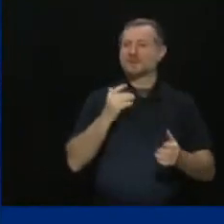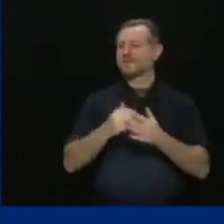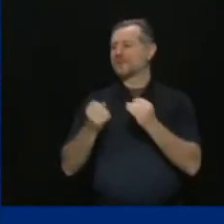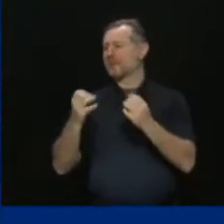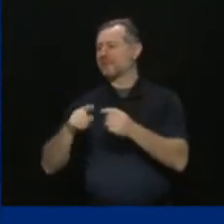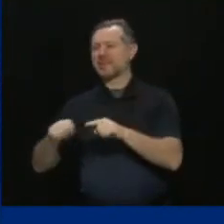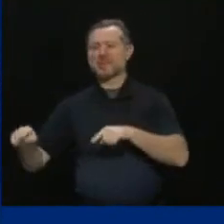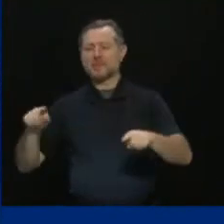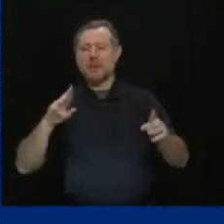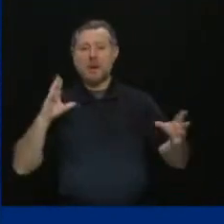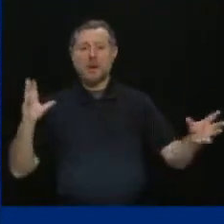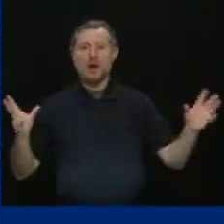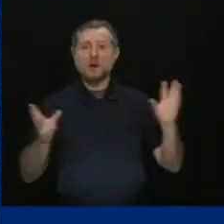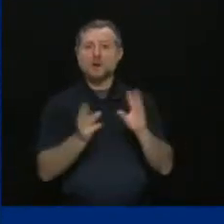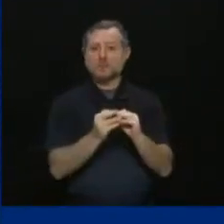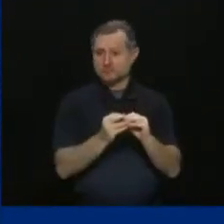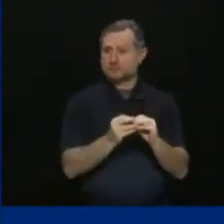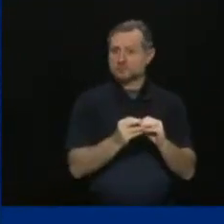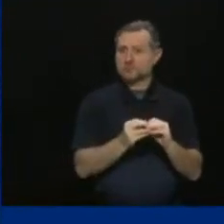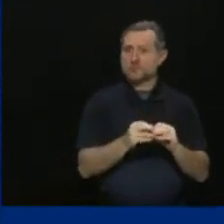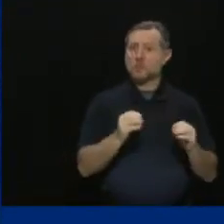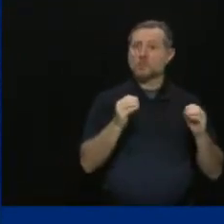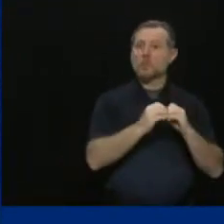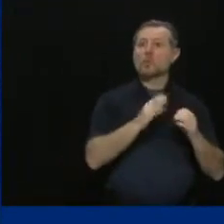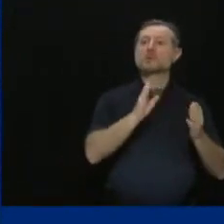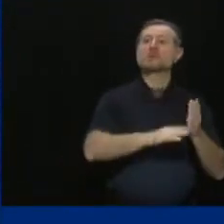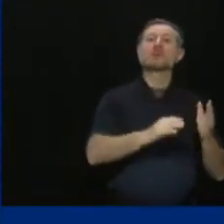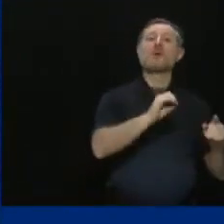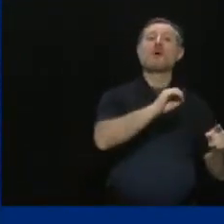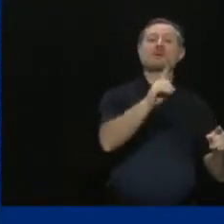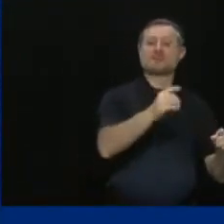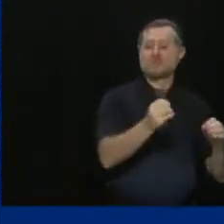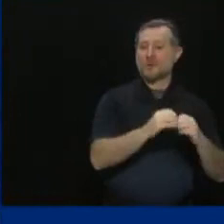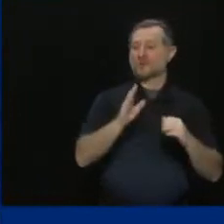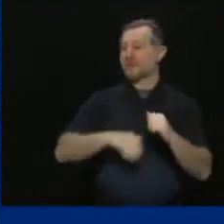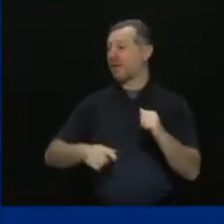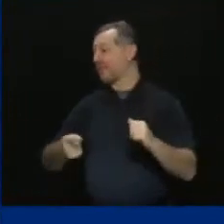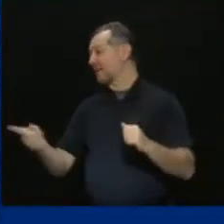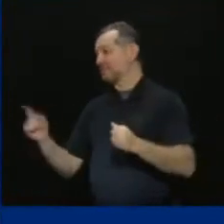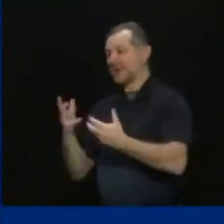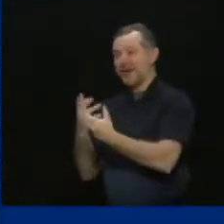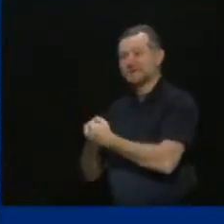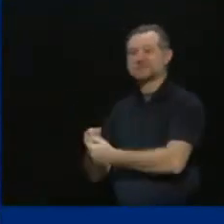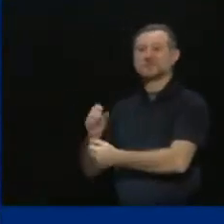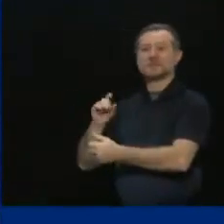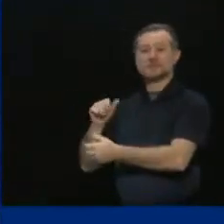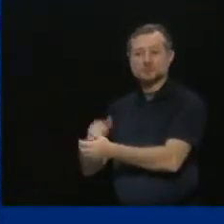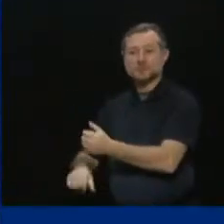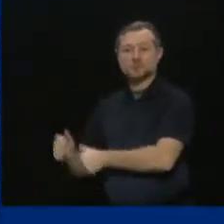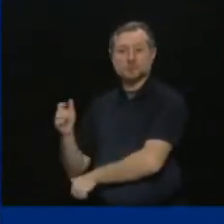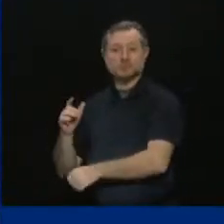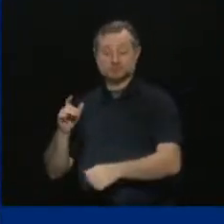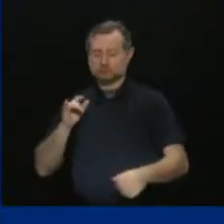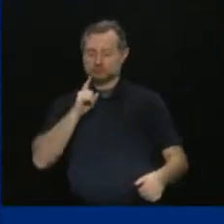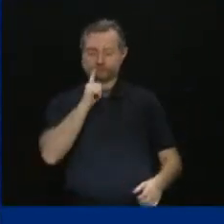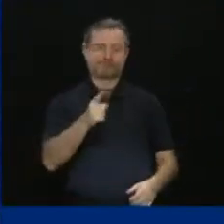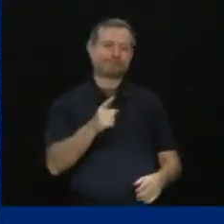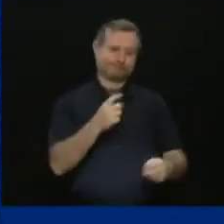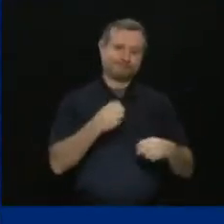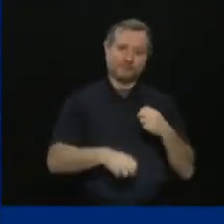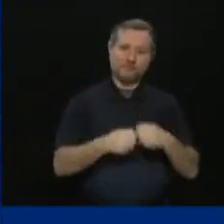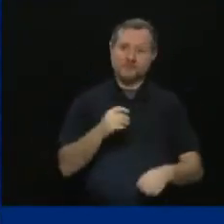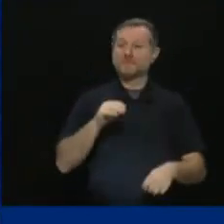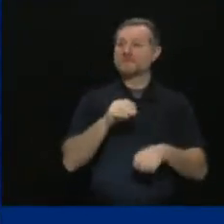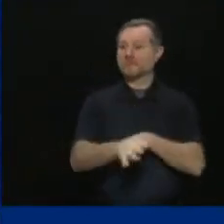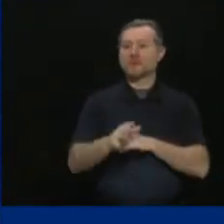That is a problem that can no longer be swept under the rug. That is real. It's affecting not just families, it affects our economy,